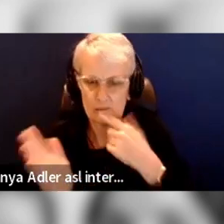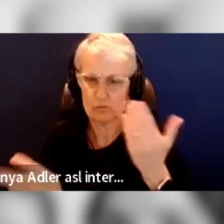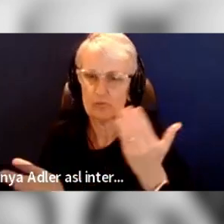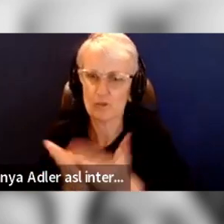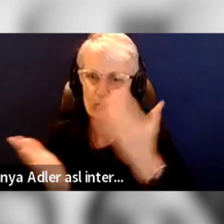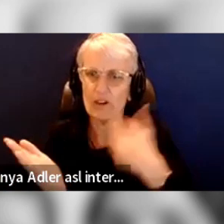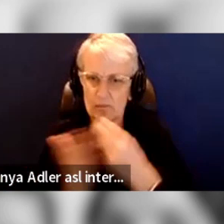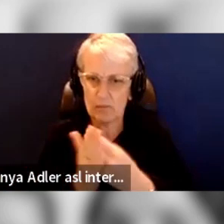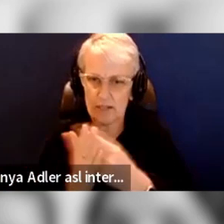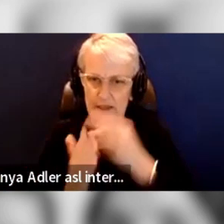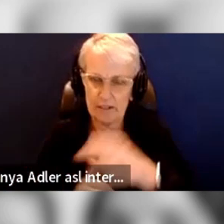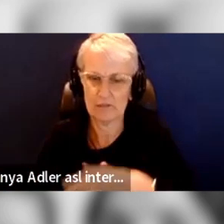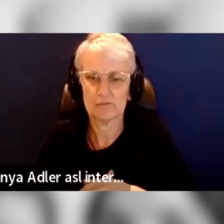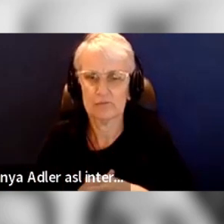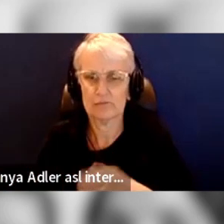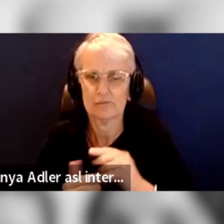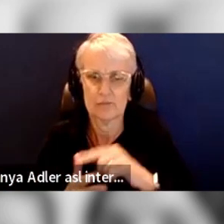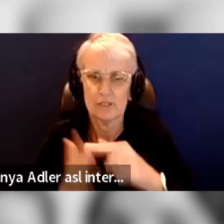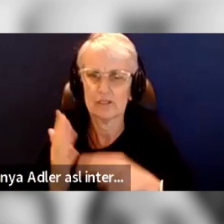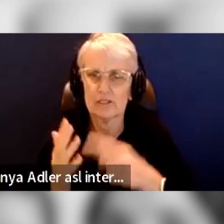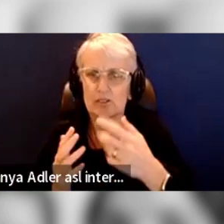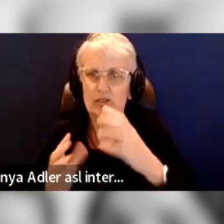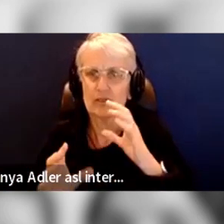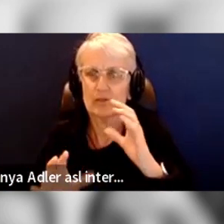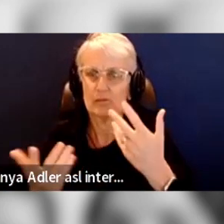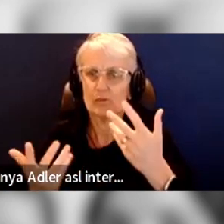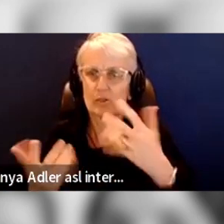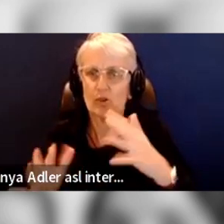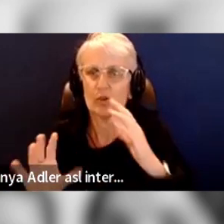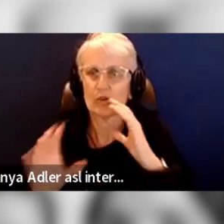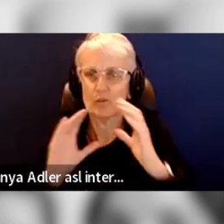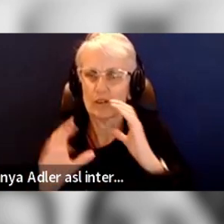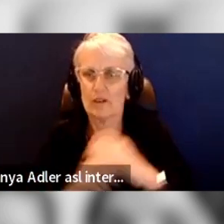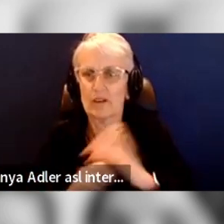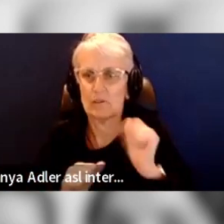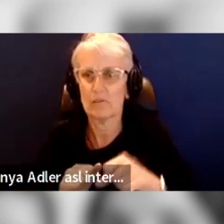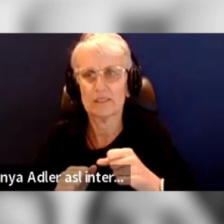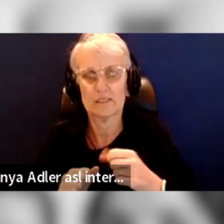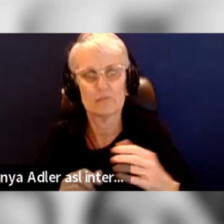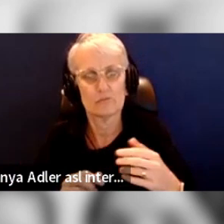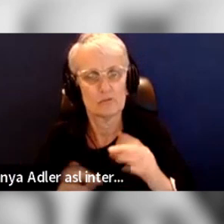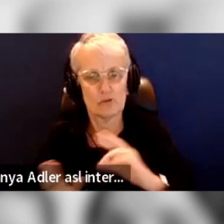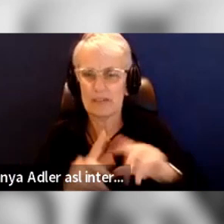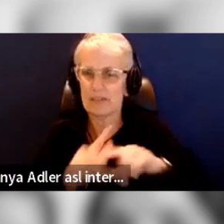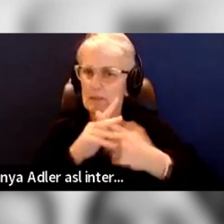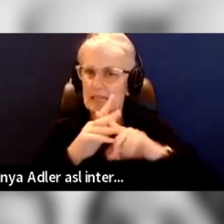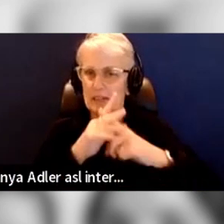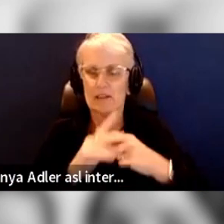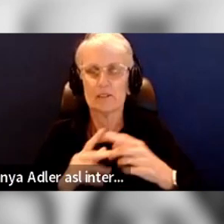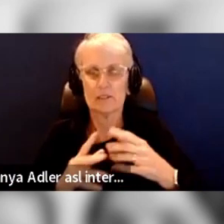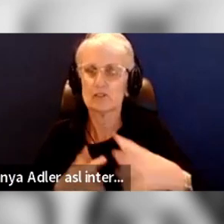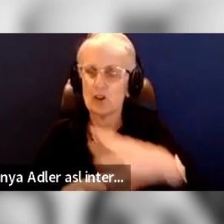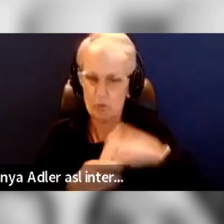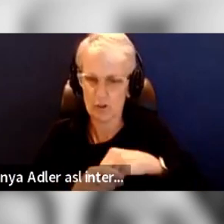available. That would all be communicated if you were accepted, and you do have to have it up front. So part of the acceptance process and our due